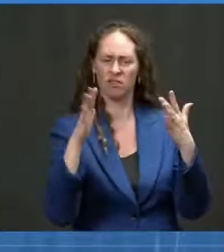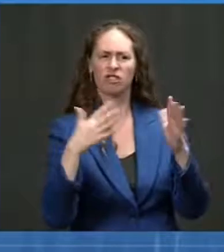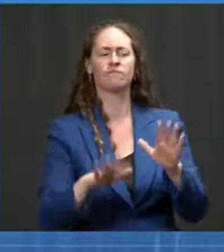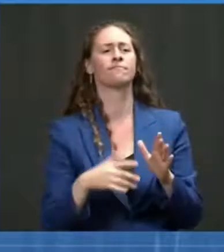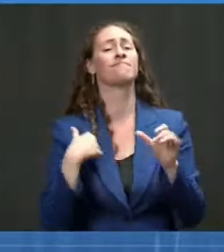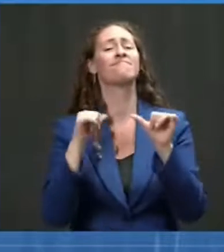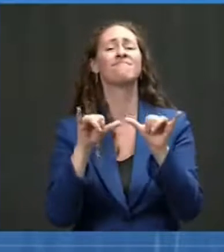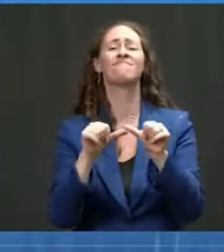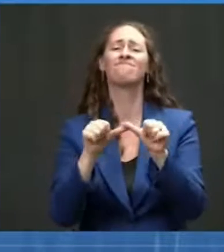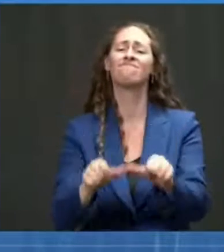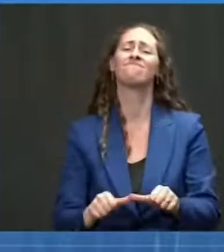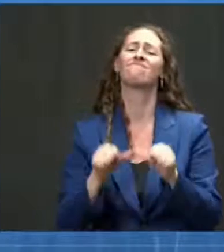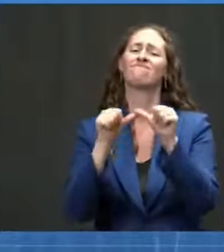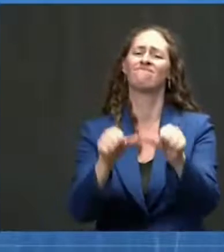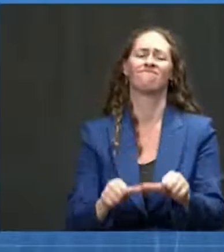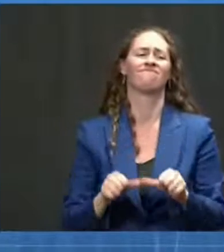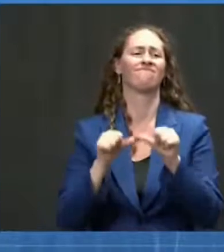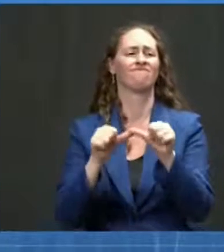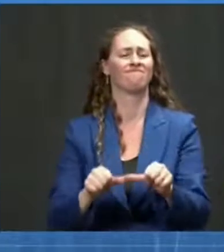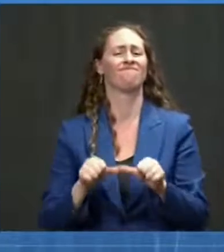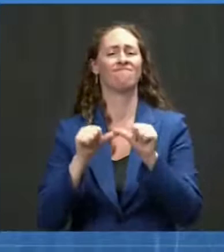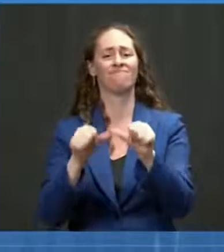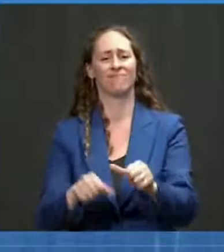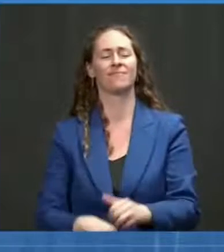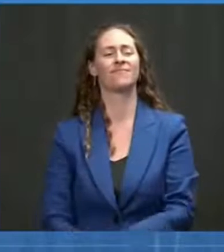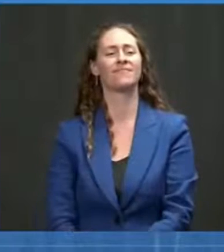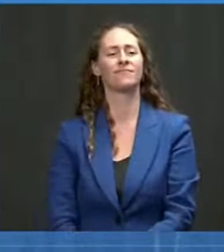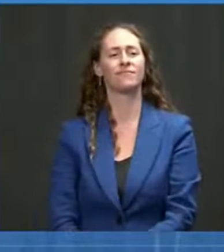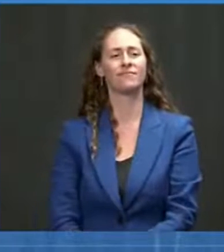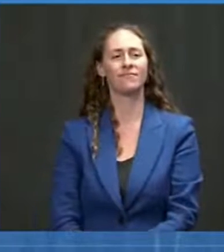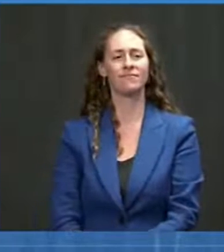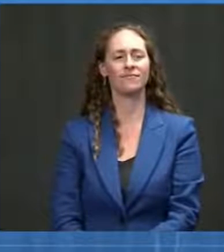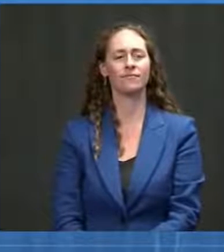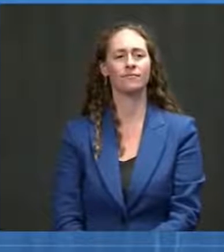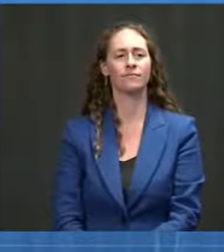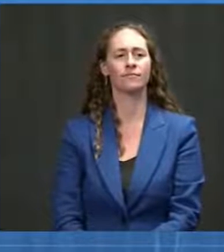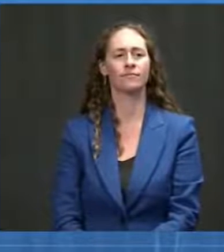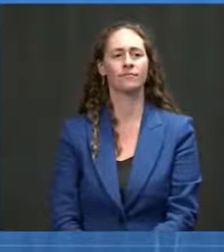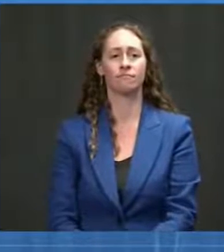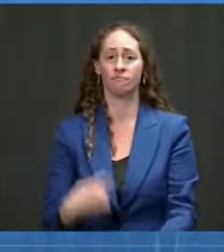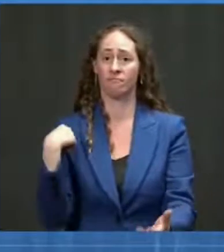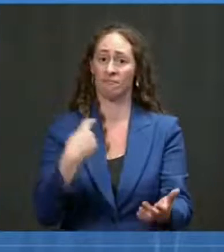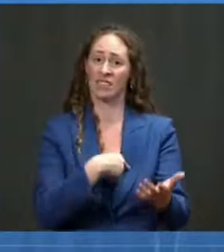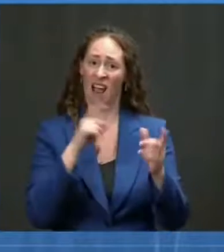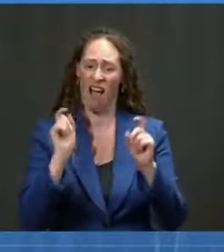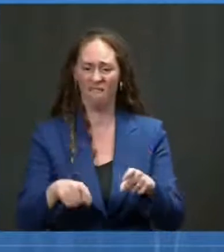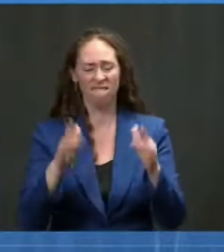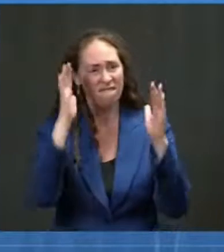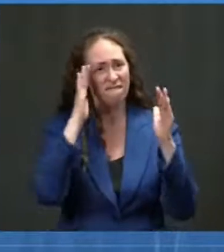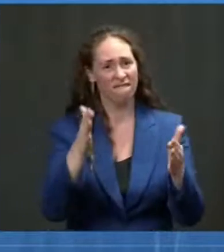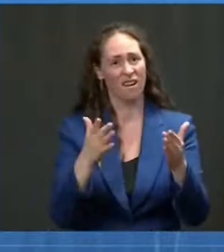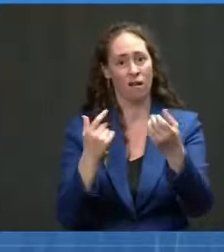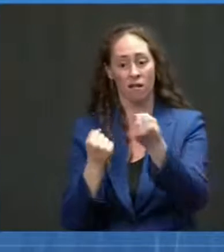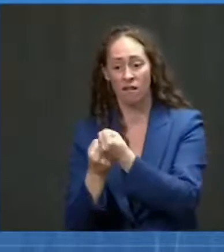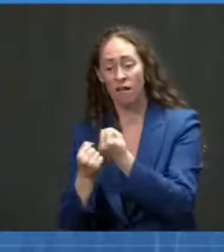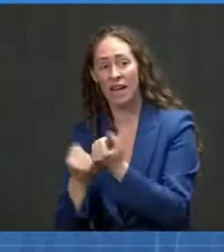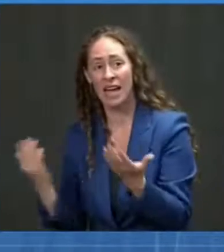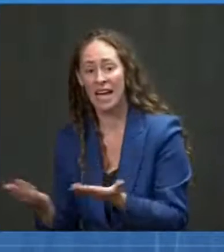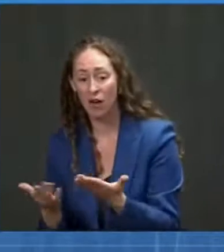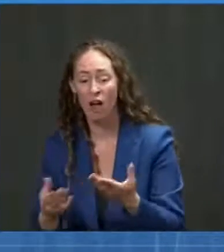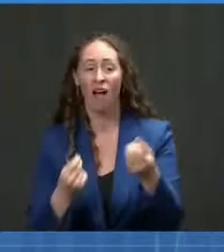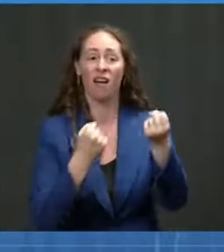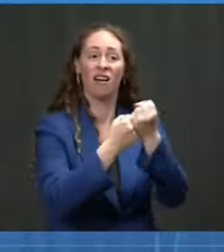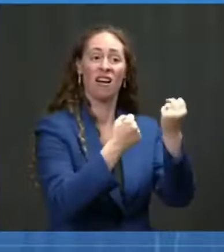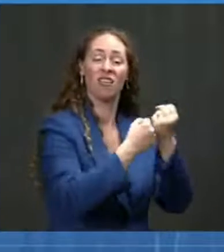So this is a situation where we're going to do both. We're going to both protect the American people, and we're going to do more